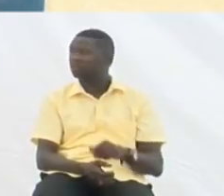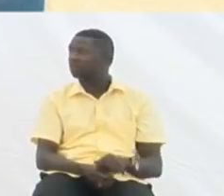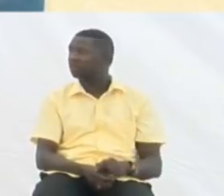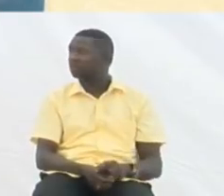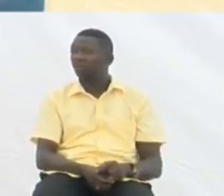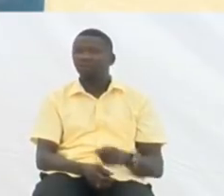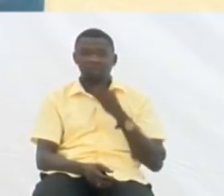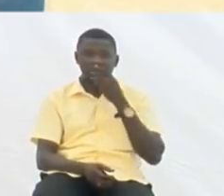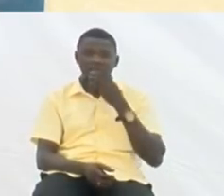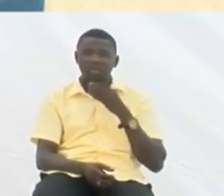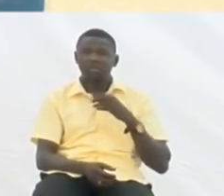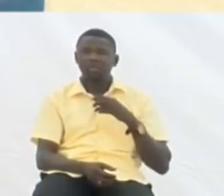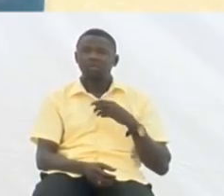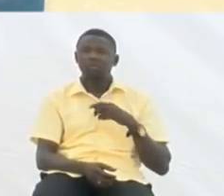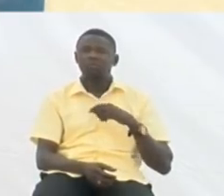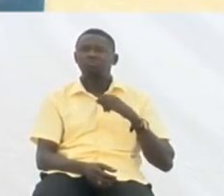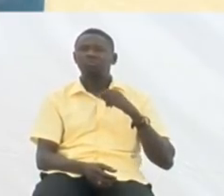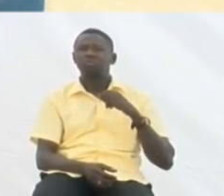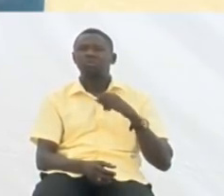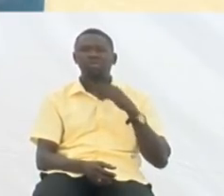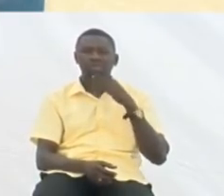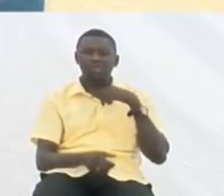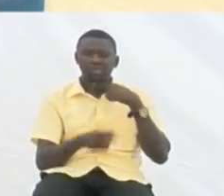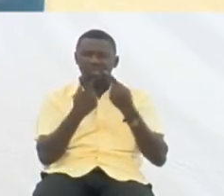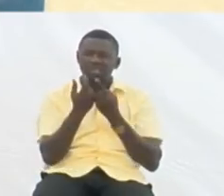there. That is to say that these are